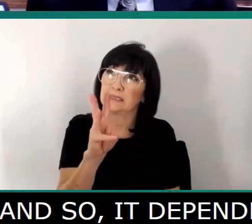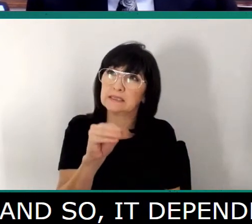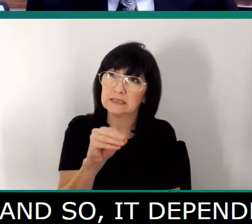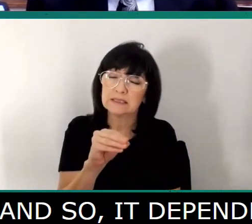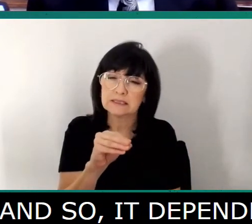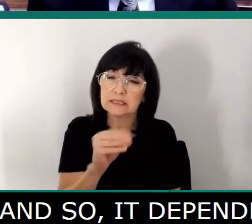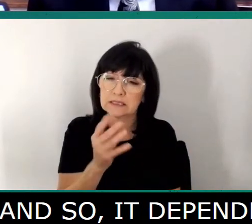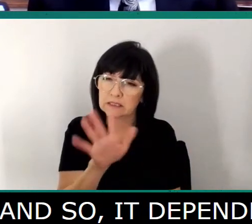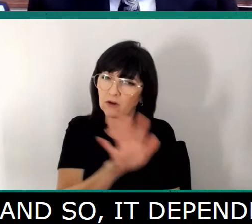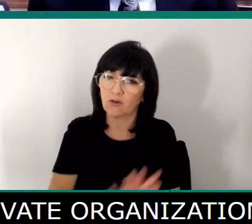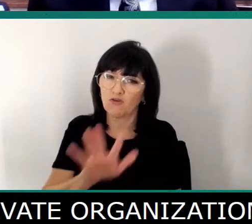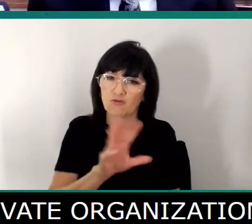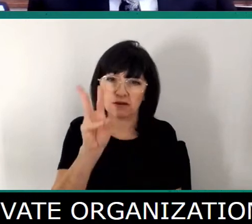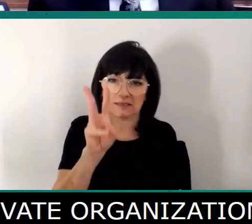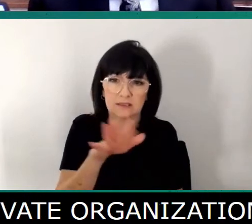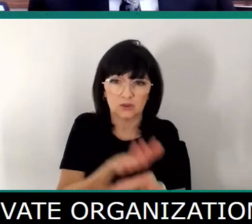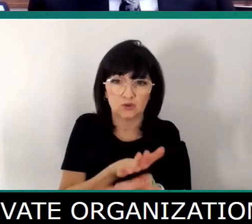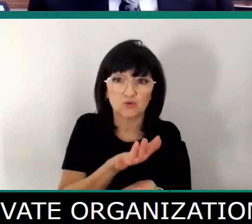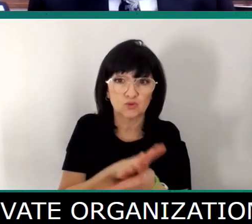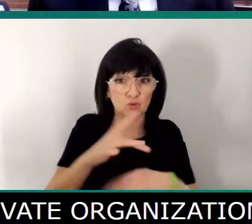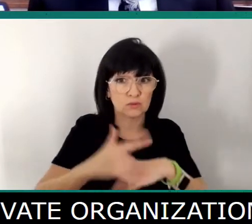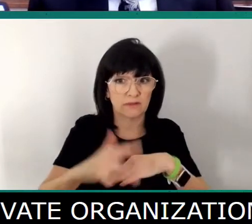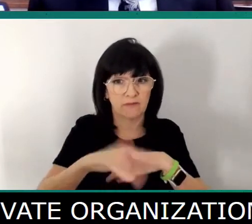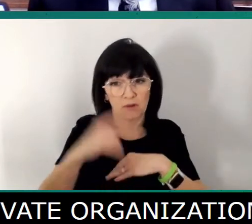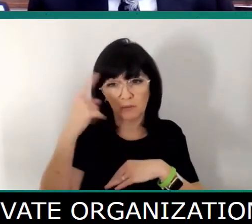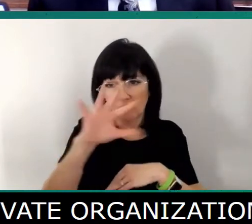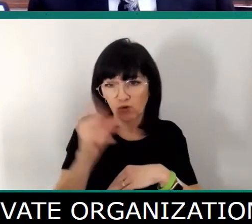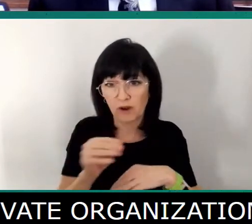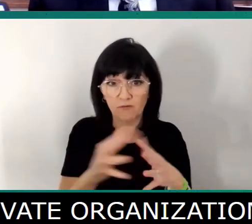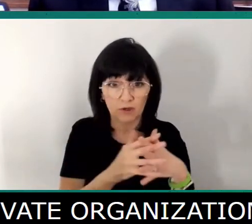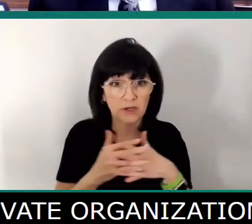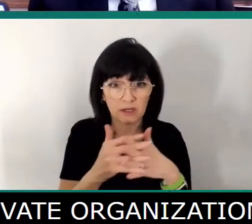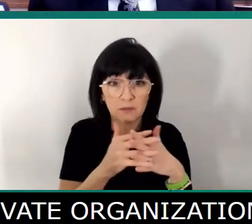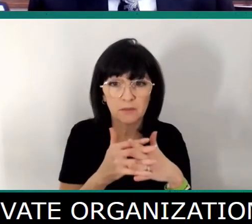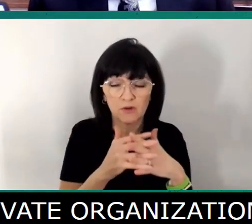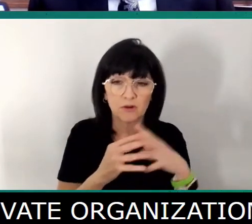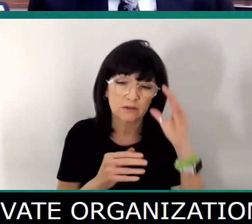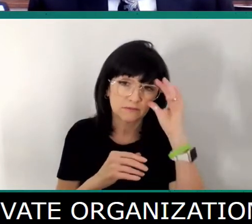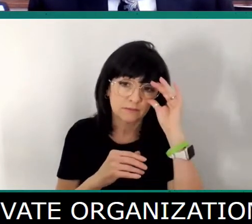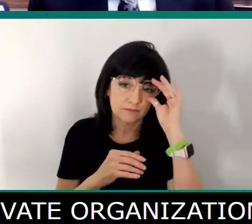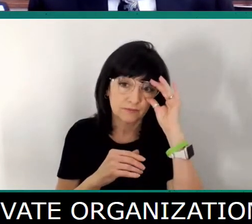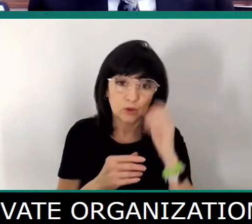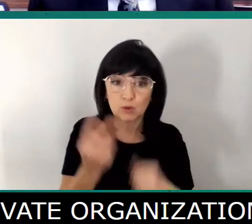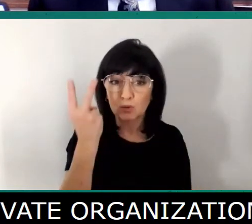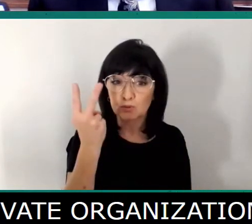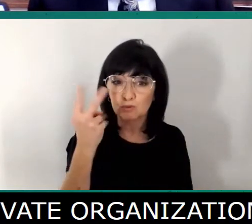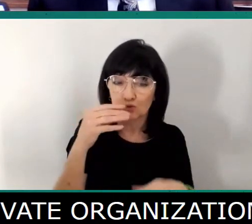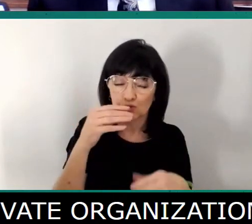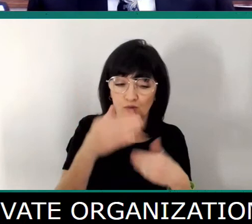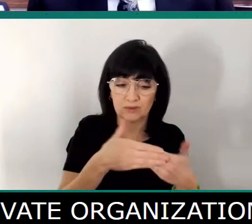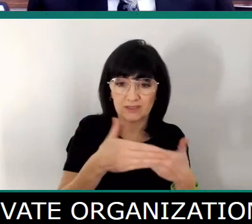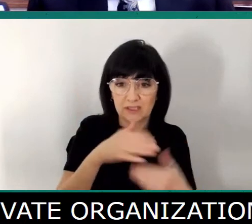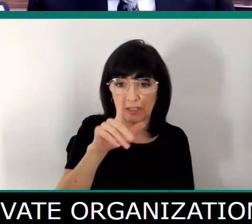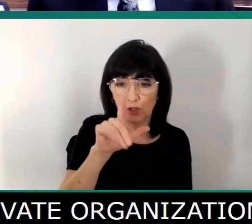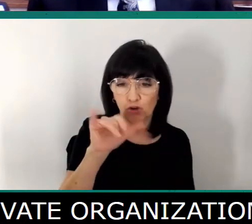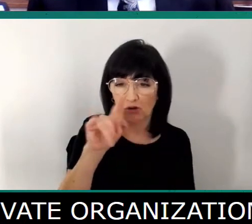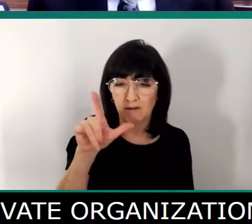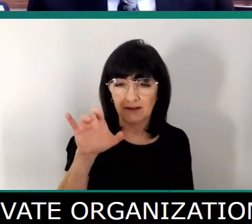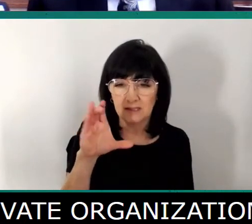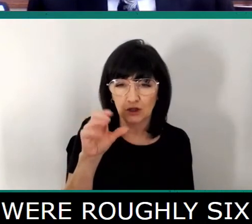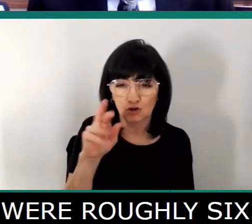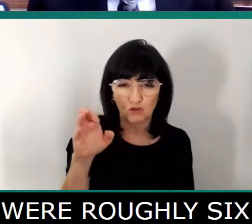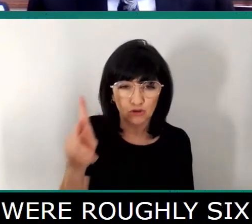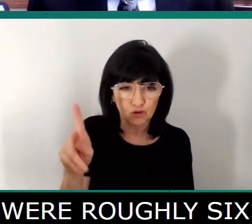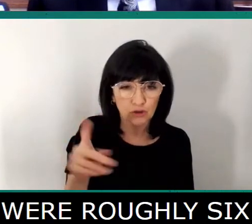schools available for African Americans, 2 in near Little Creek, 1